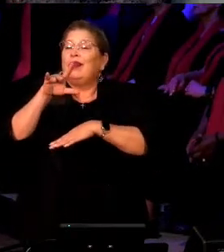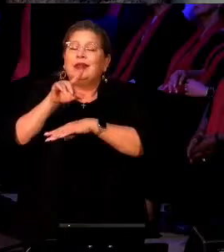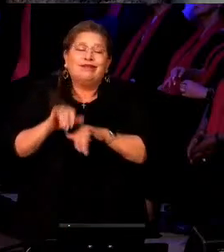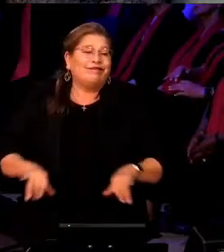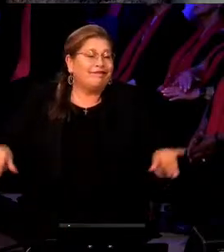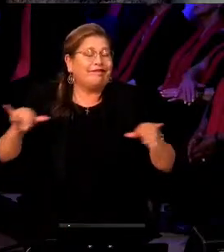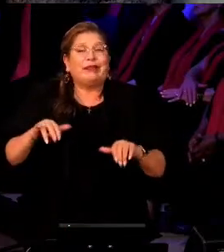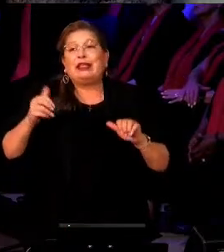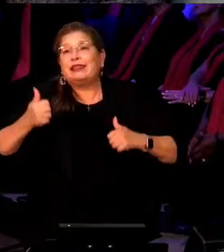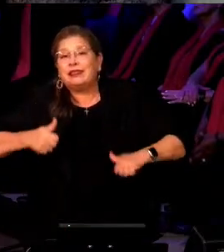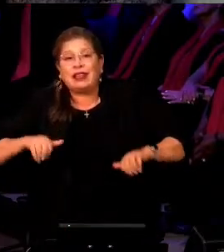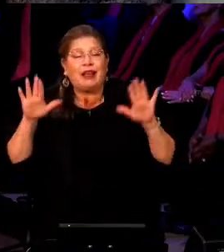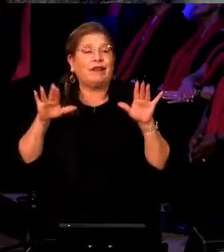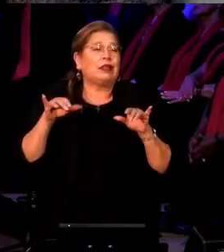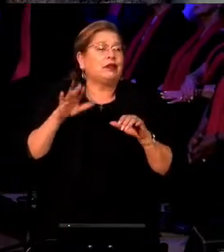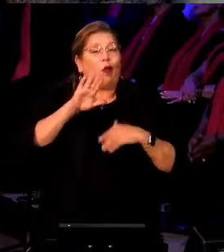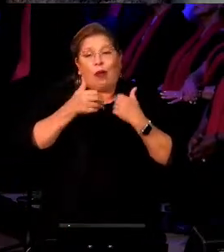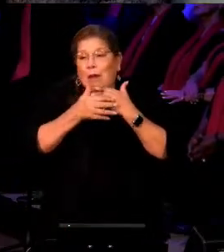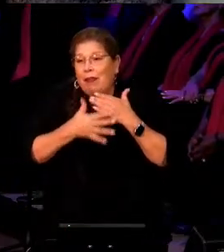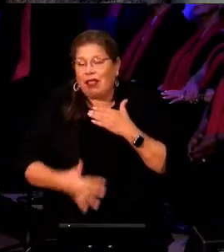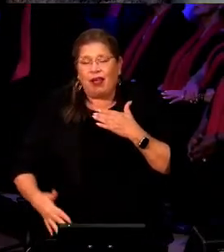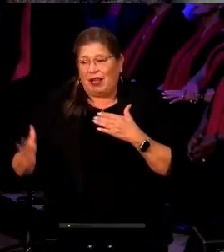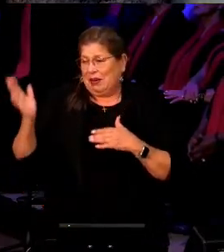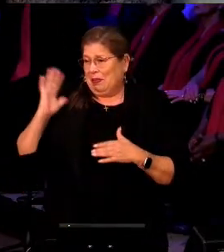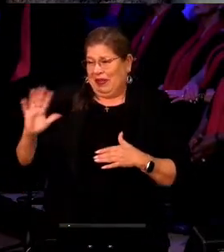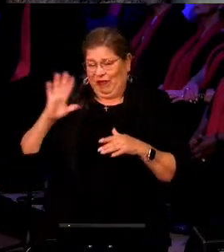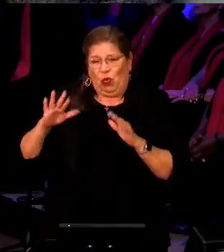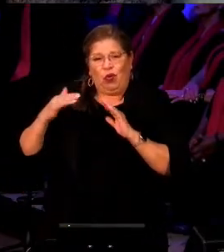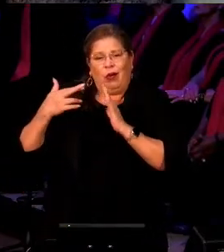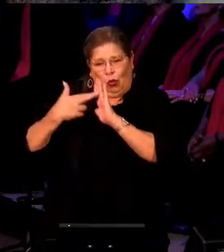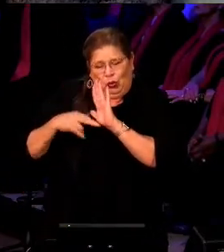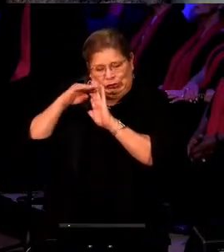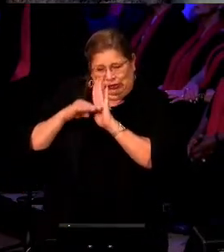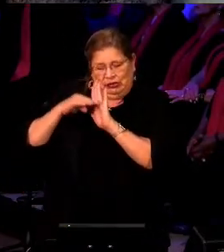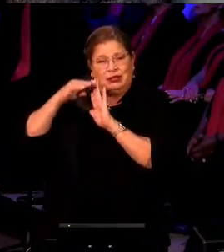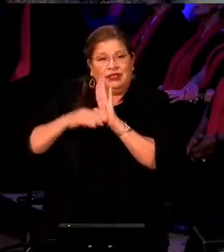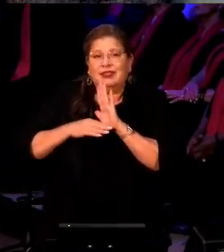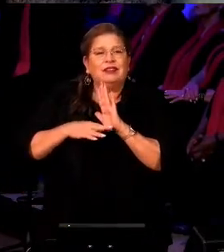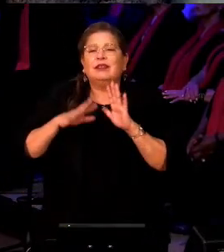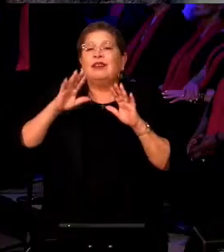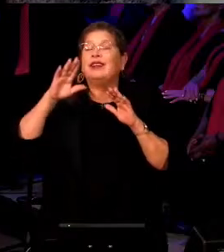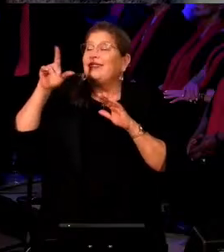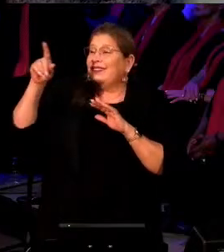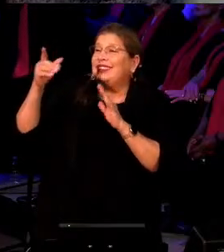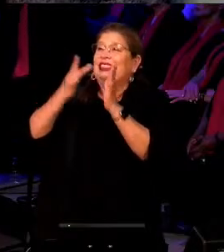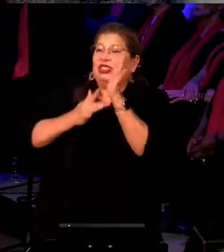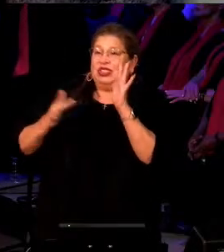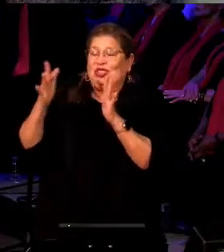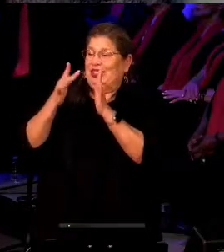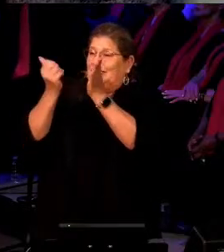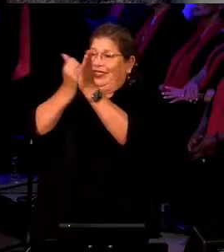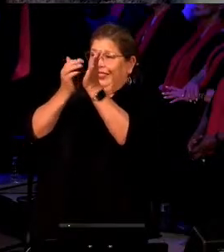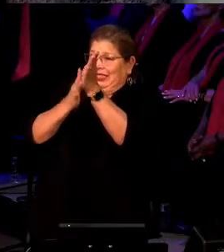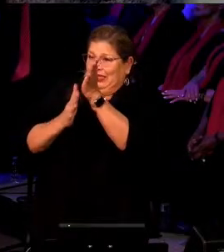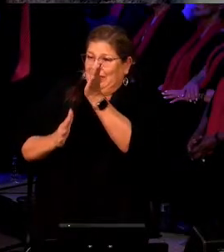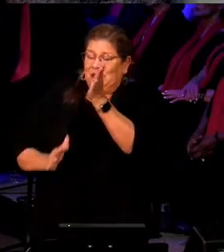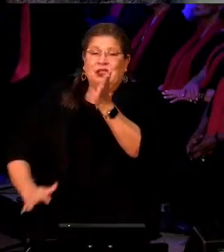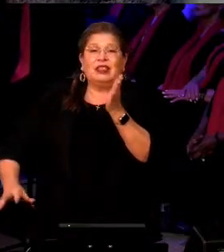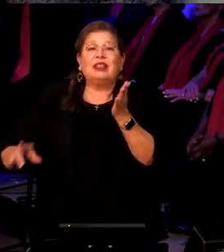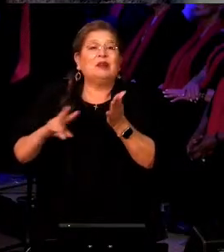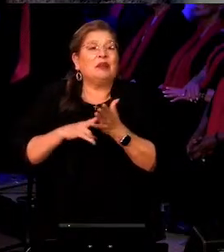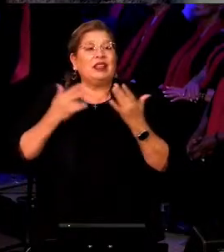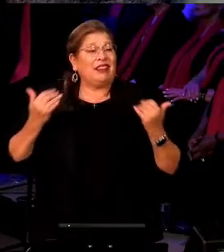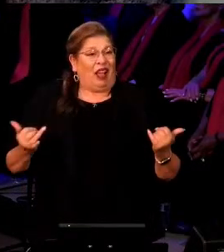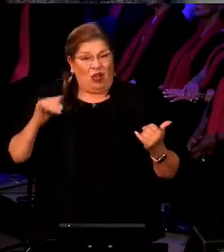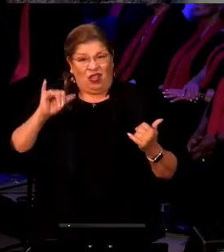the sacrifices, all the blood that at that very moment was flowing out at the altar, that system was now coming to